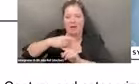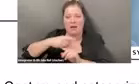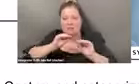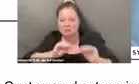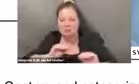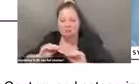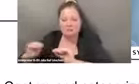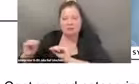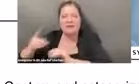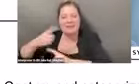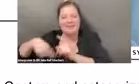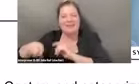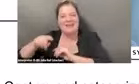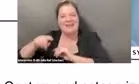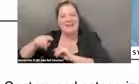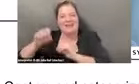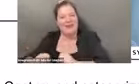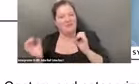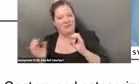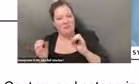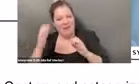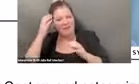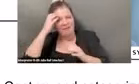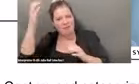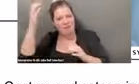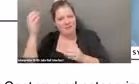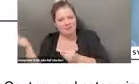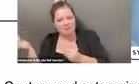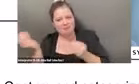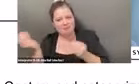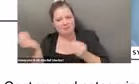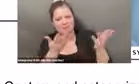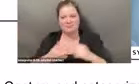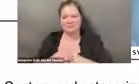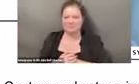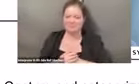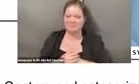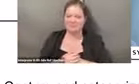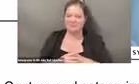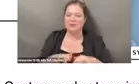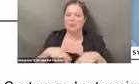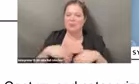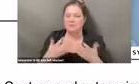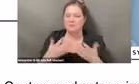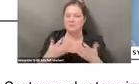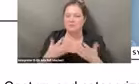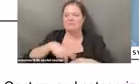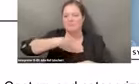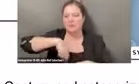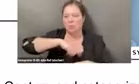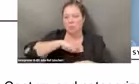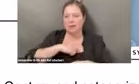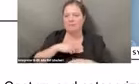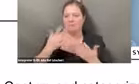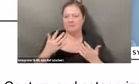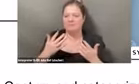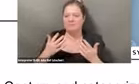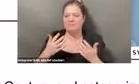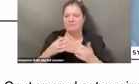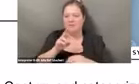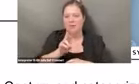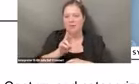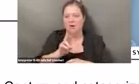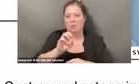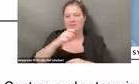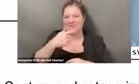and organizations of people with disabilities for preparing and doing actual training courses for people